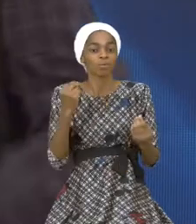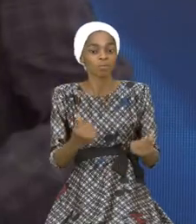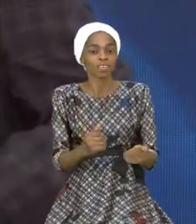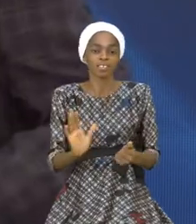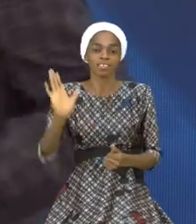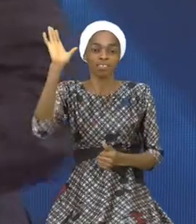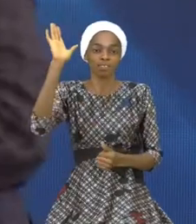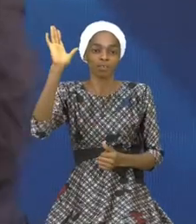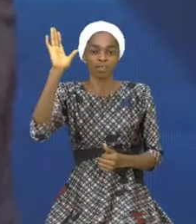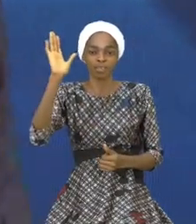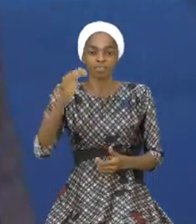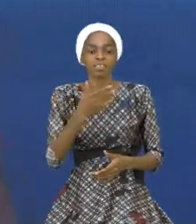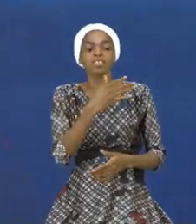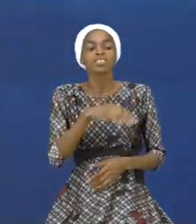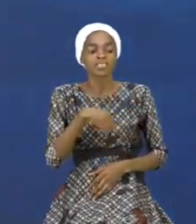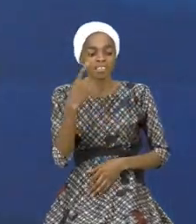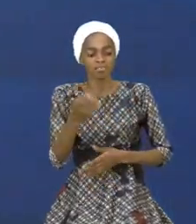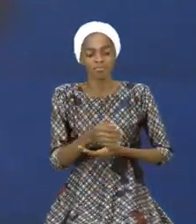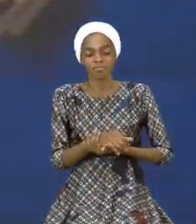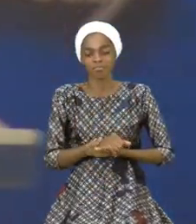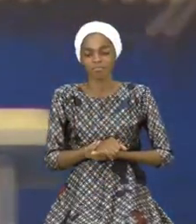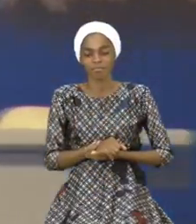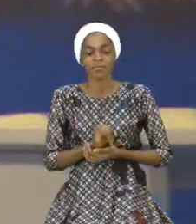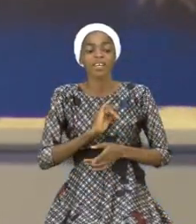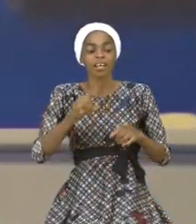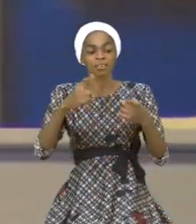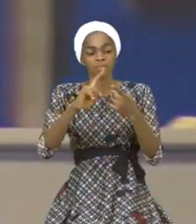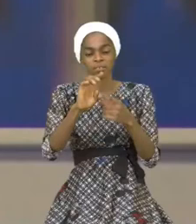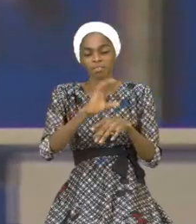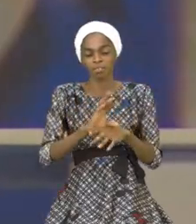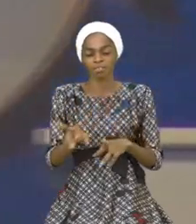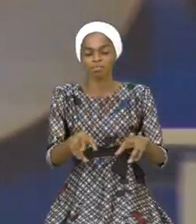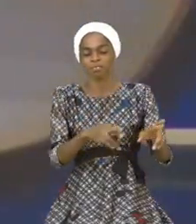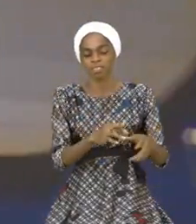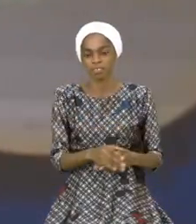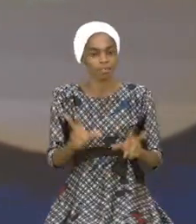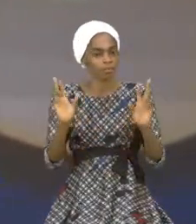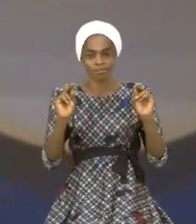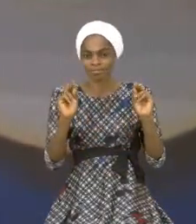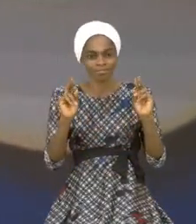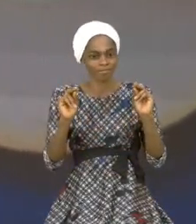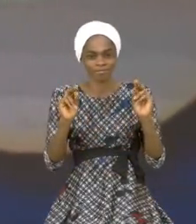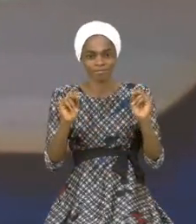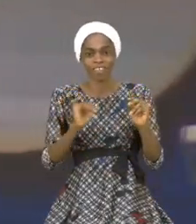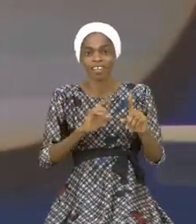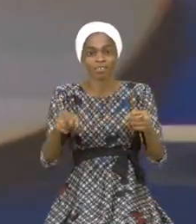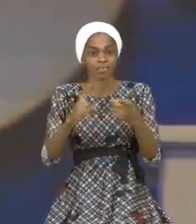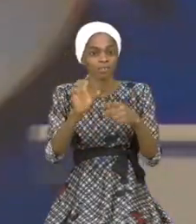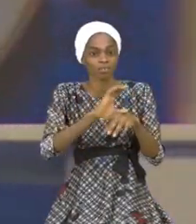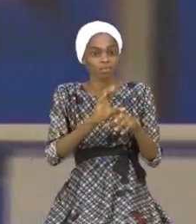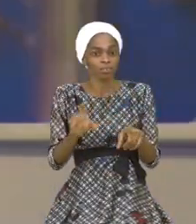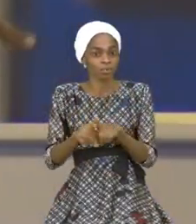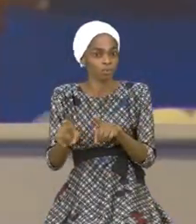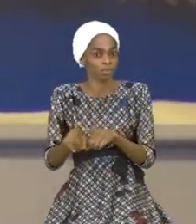your hand. You say, I go to church already. You missed the point. All